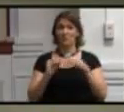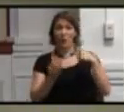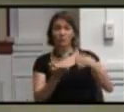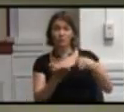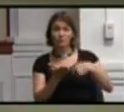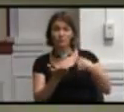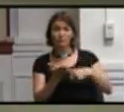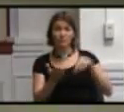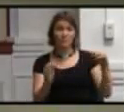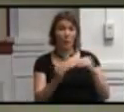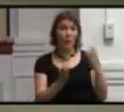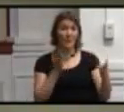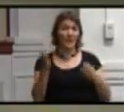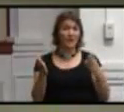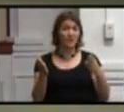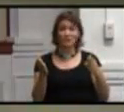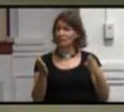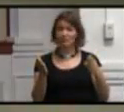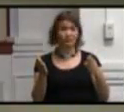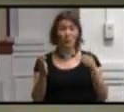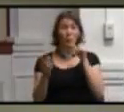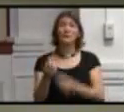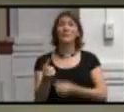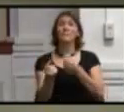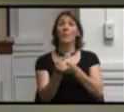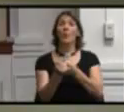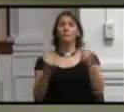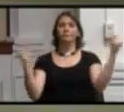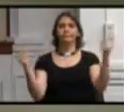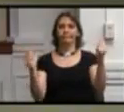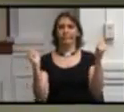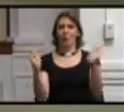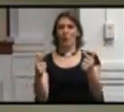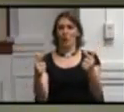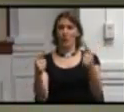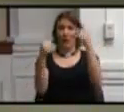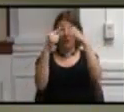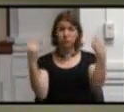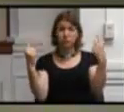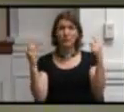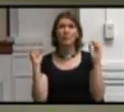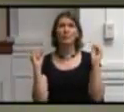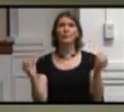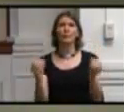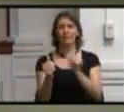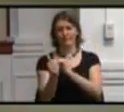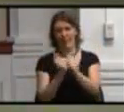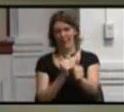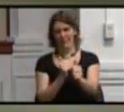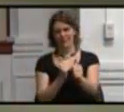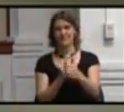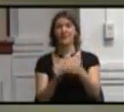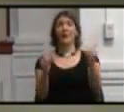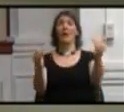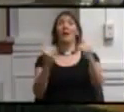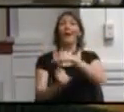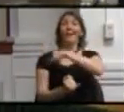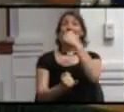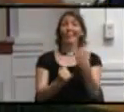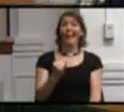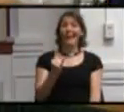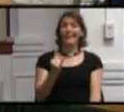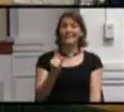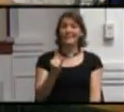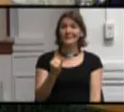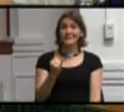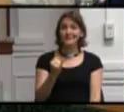or any further nominations? Hearing none, all those in favor, please say aye. Aye. Anybody opposed or abstaining? That carries 5-0. And then the last item on